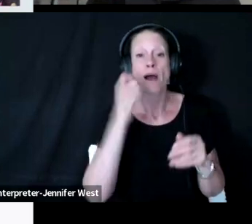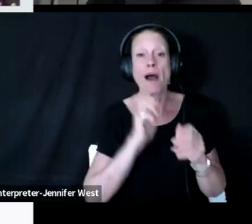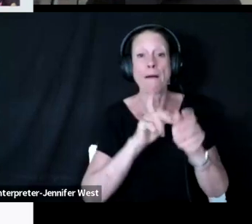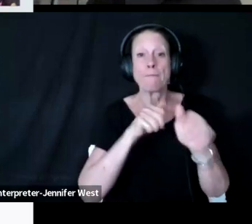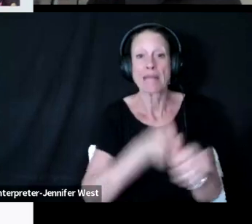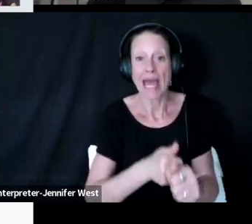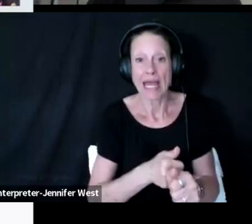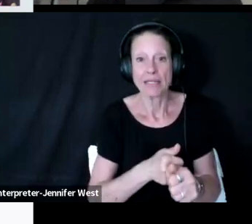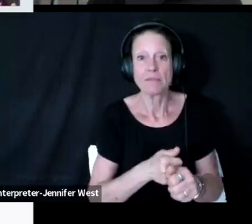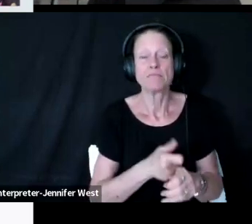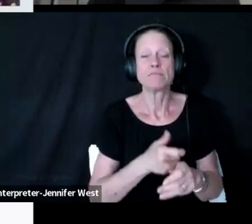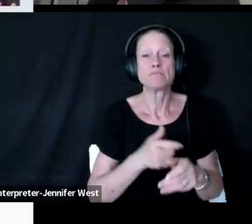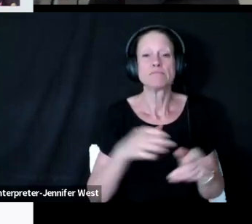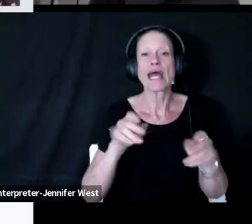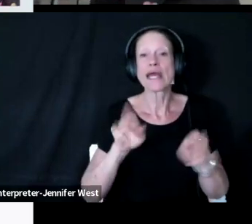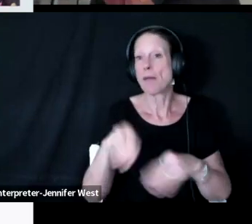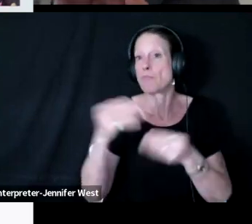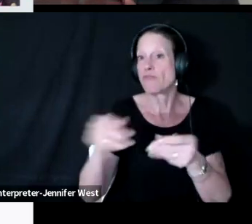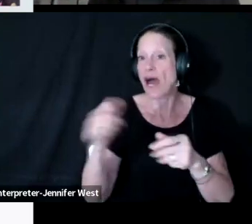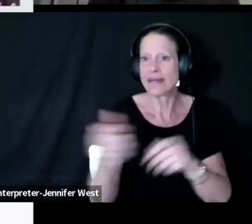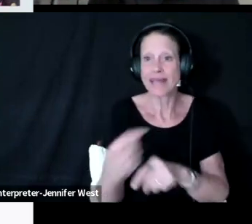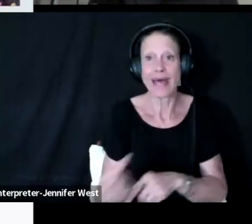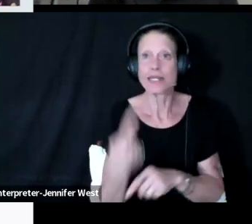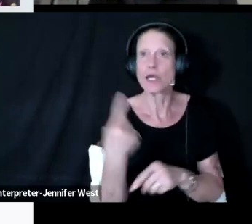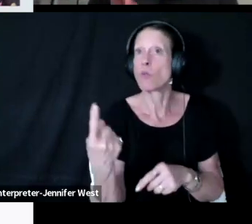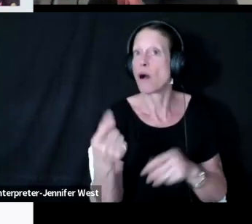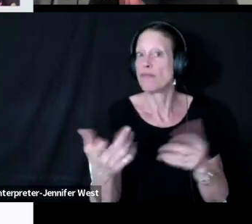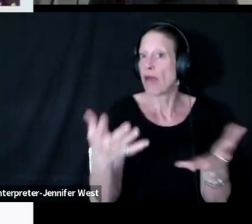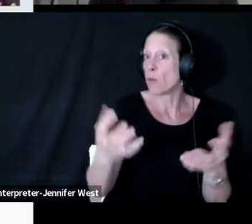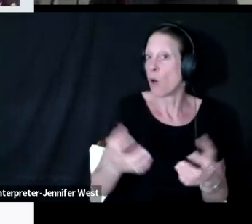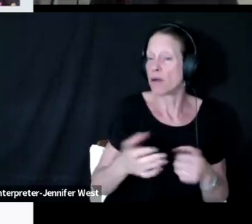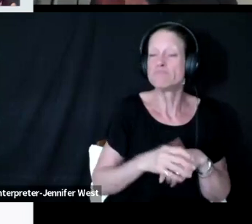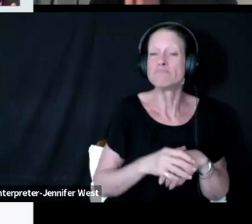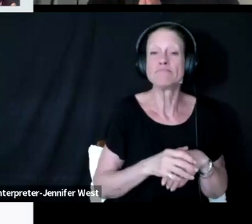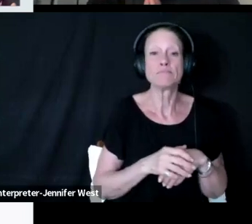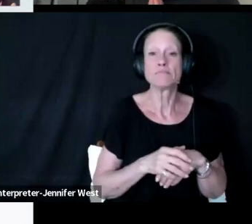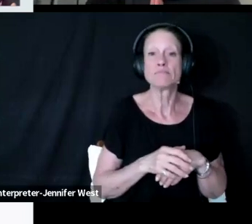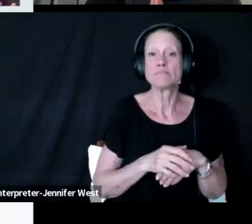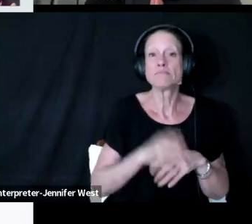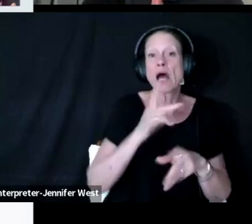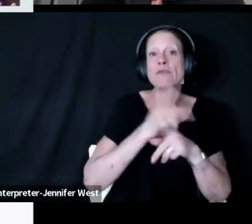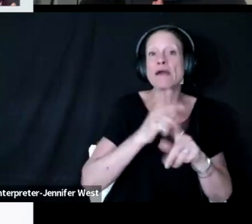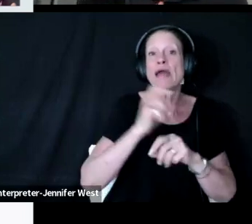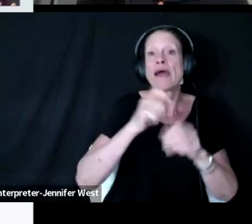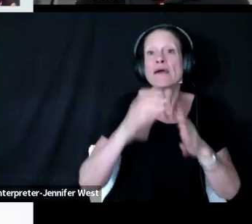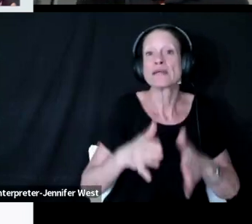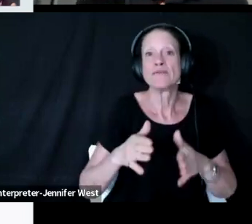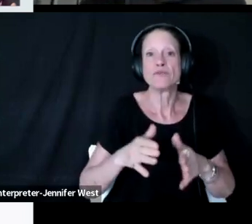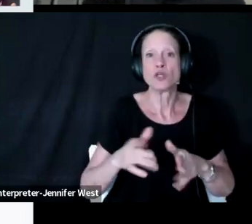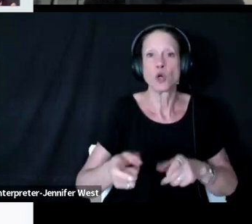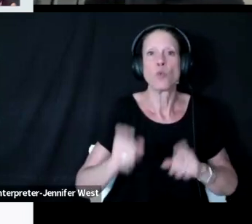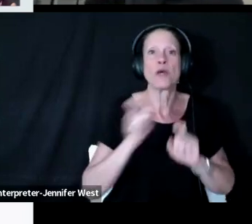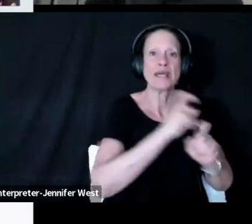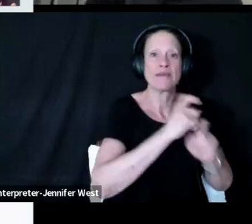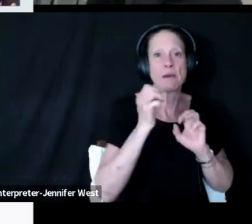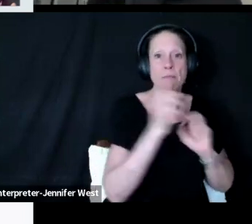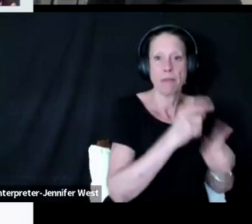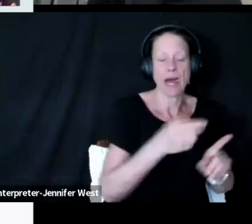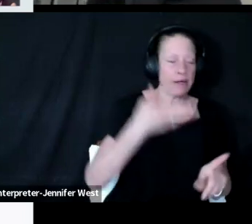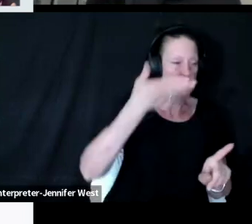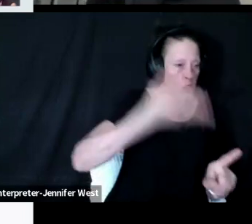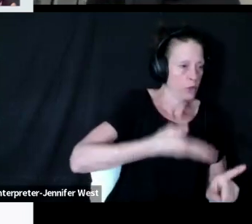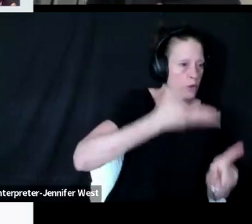to. Or actually, the caregiver would generally be giving it just back to you because you're